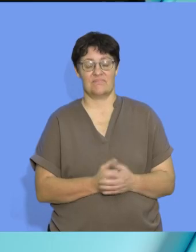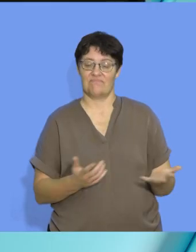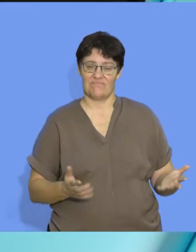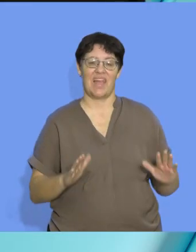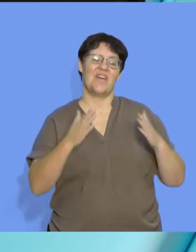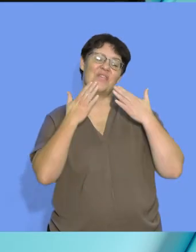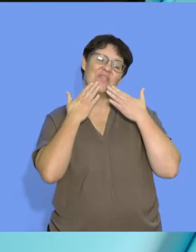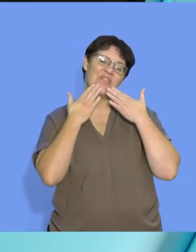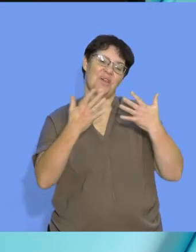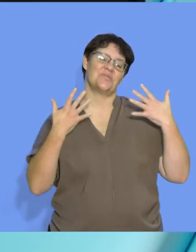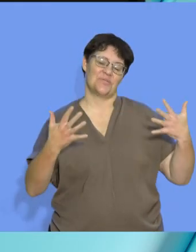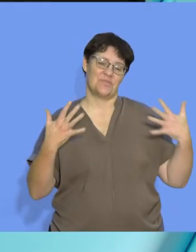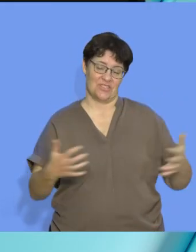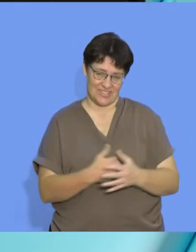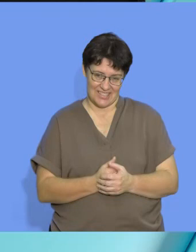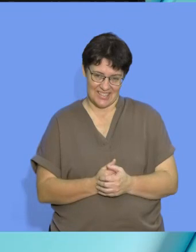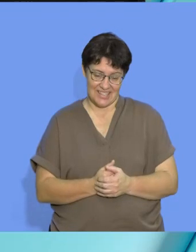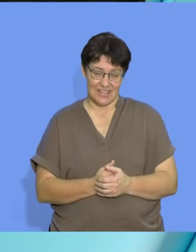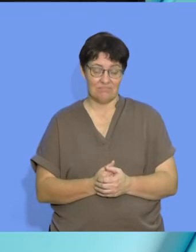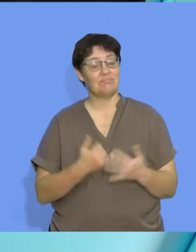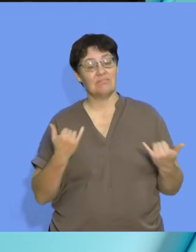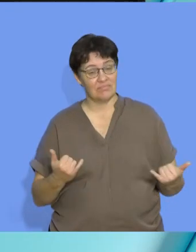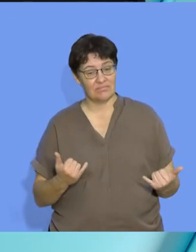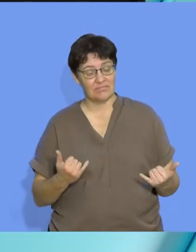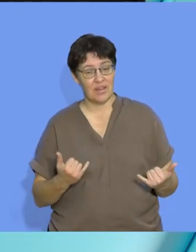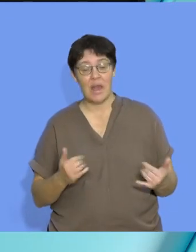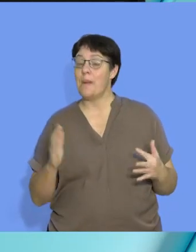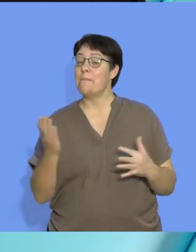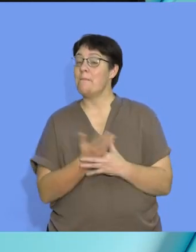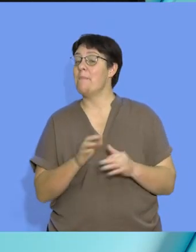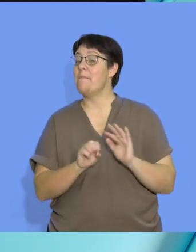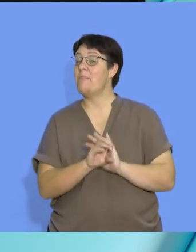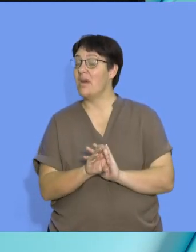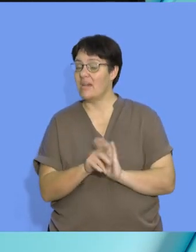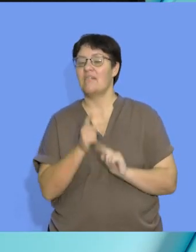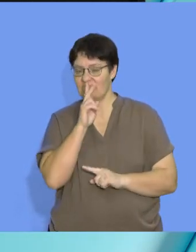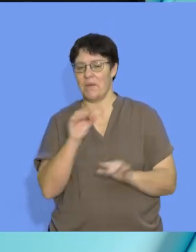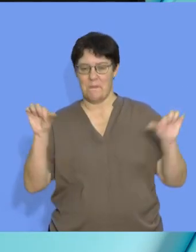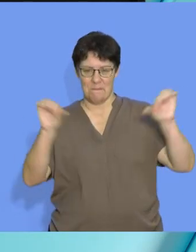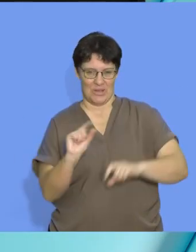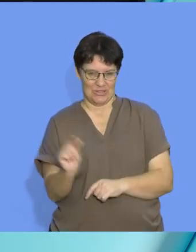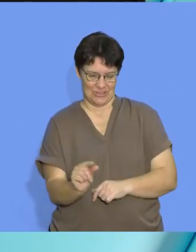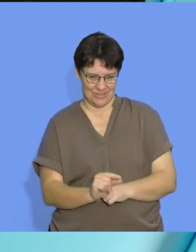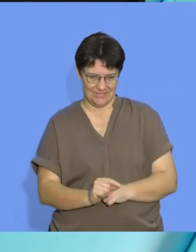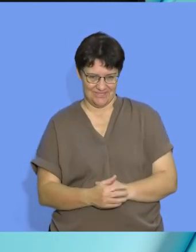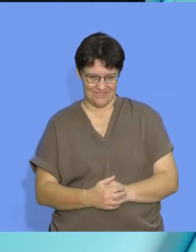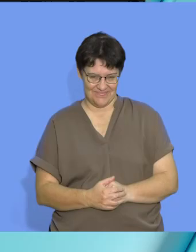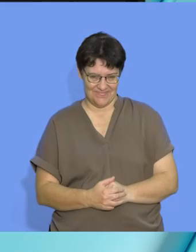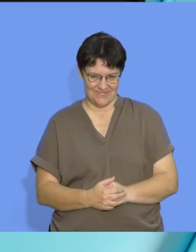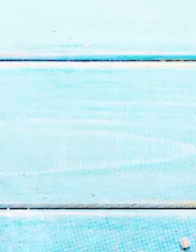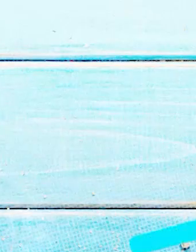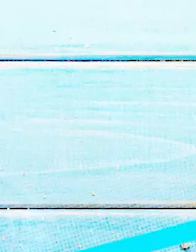Thank you so much for joining us this far. We're going to cut to an ad break, but we'll be back with more examples soon. See you guys just